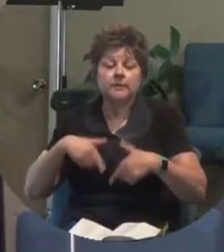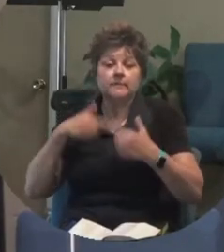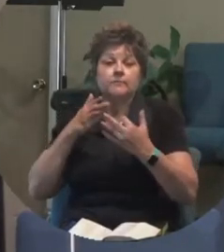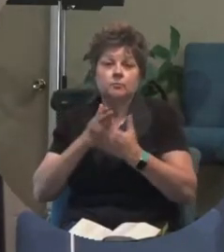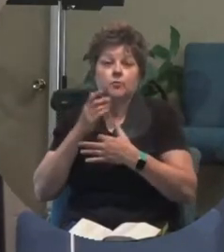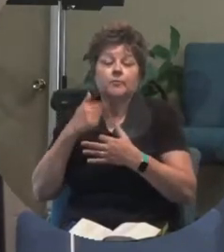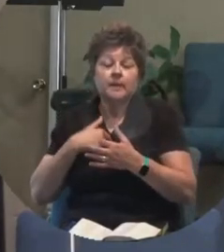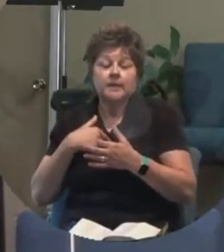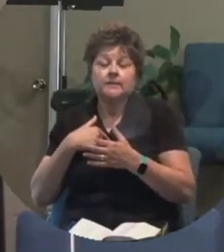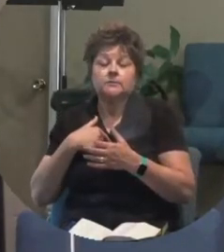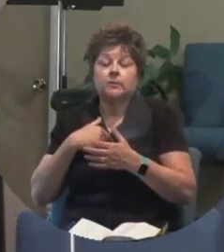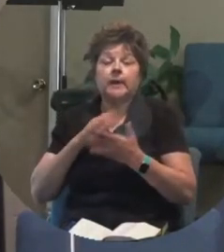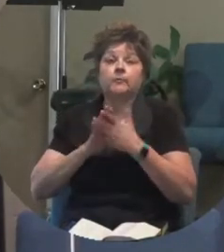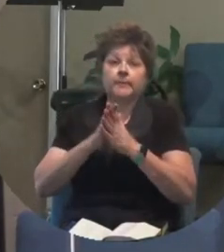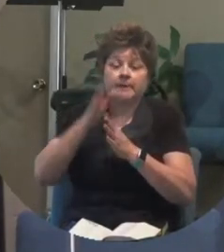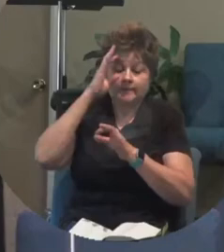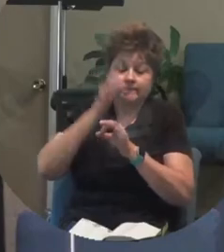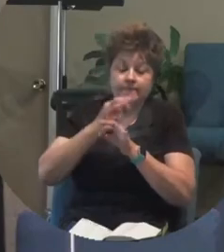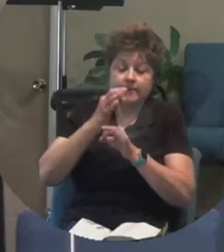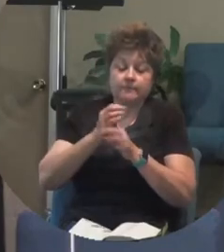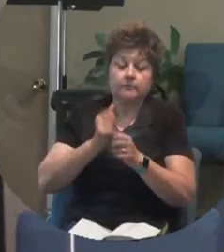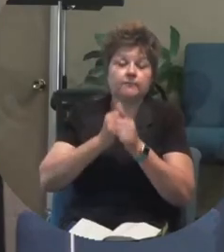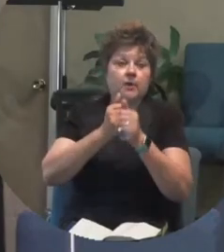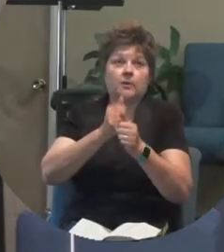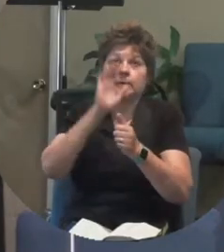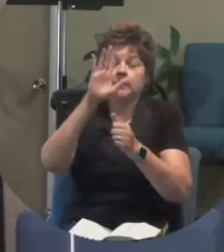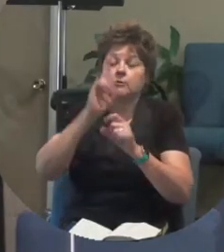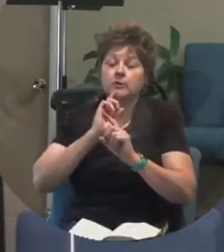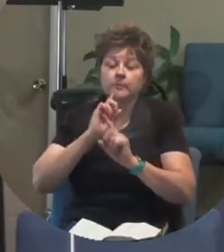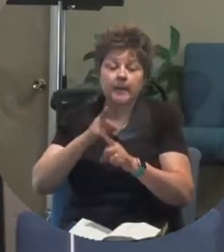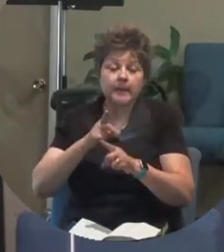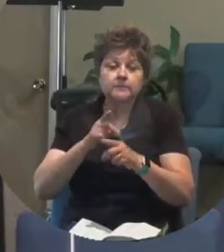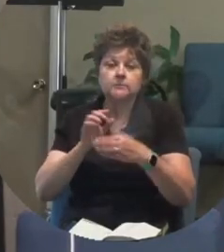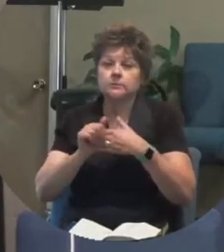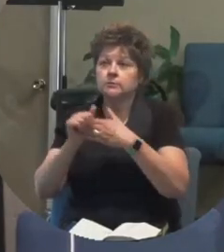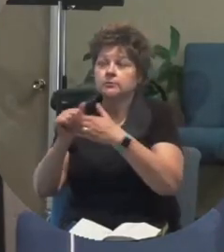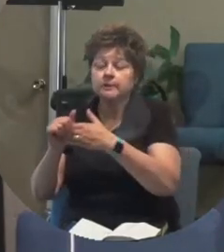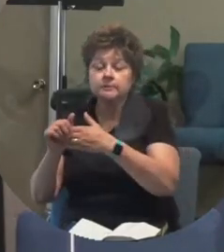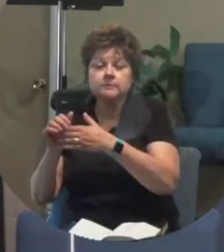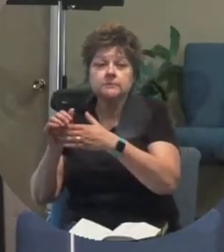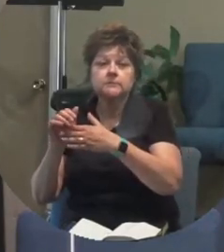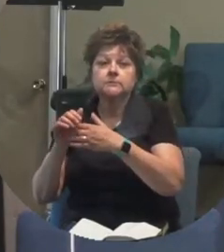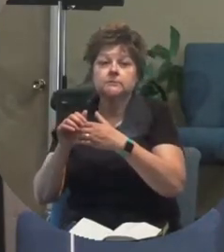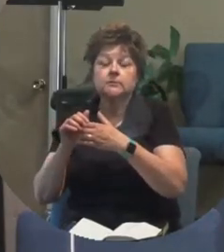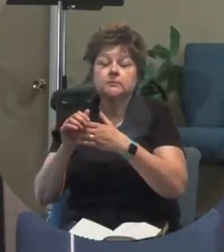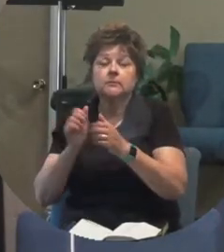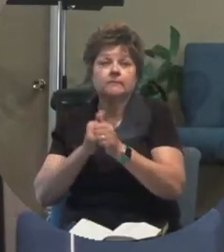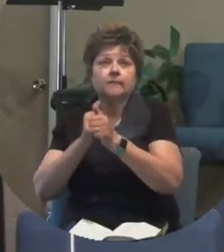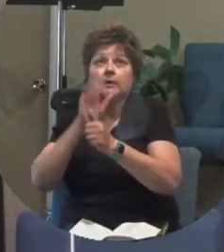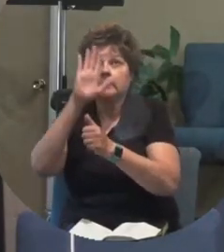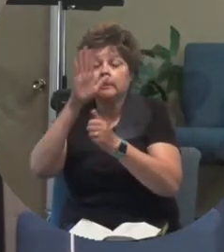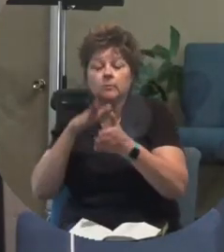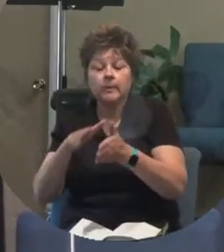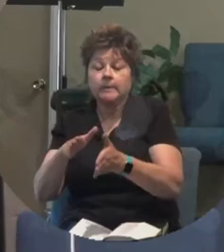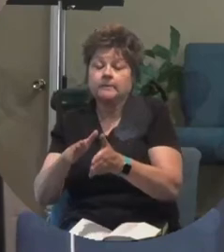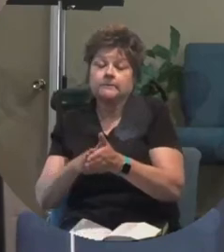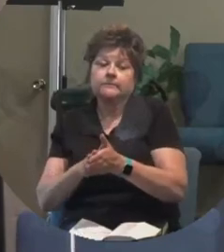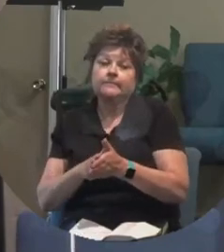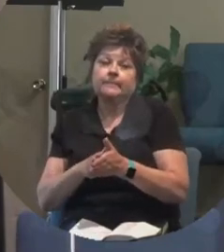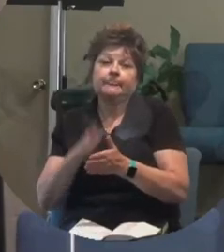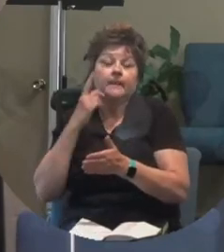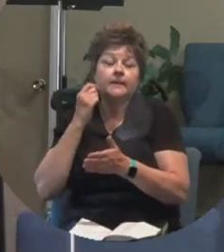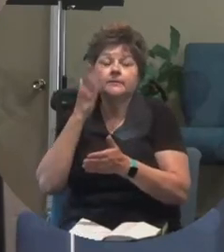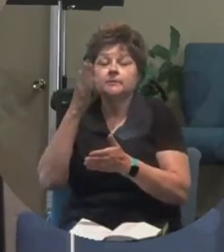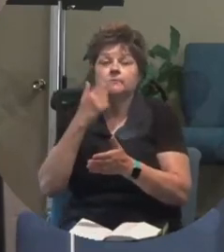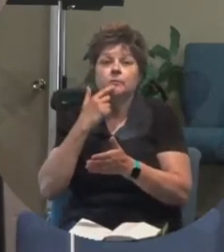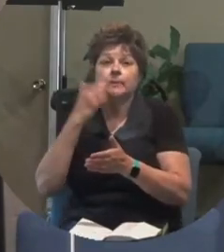following you, following your commands, following your directions, your directives, following your ways. Because you've already